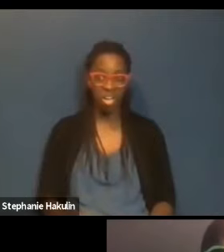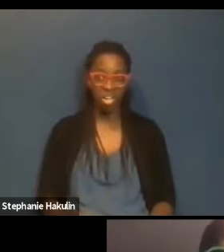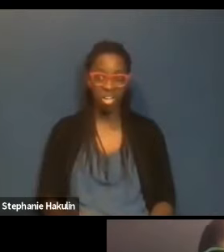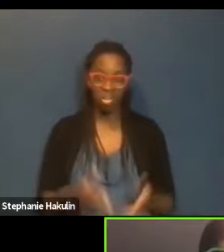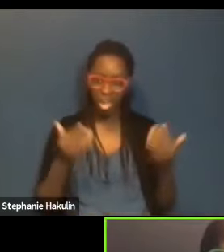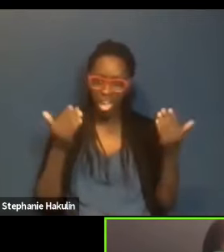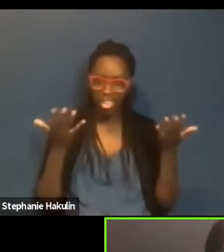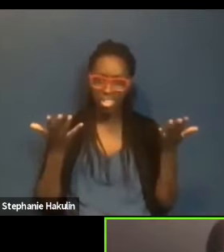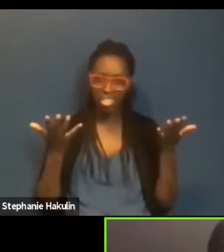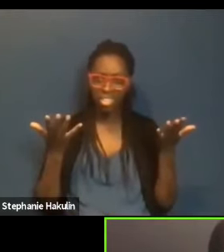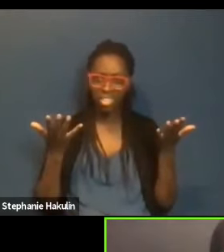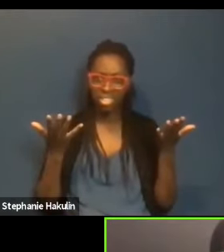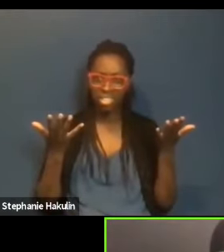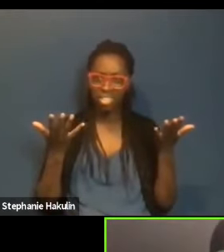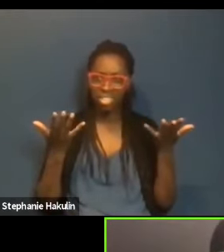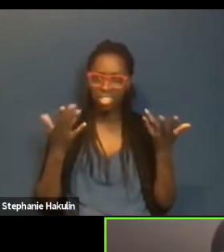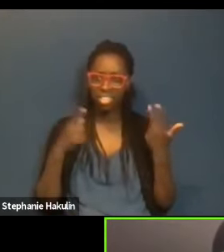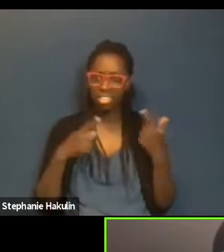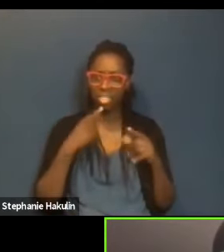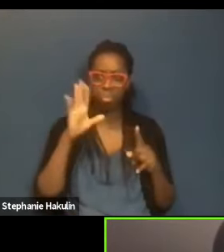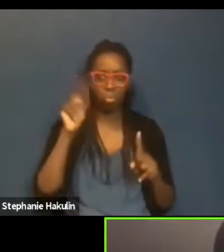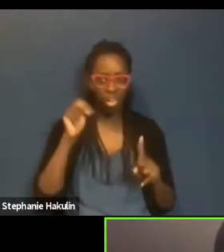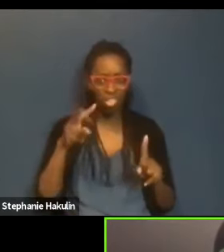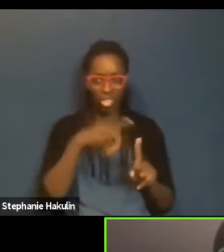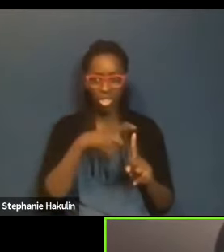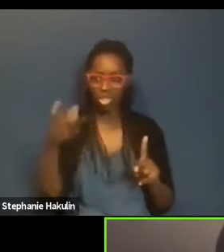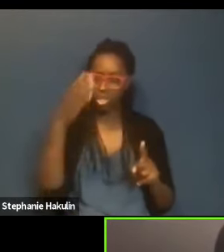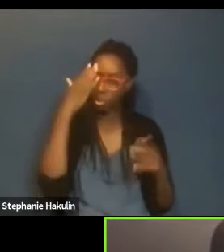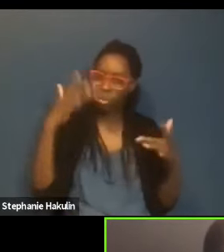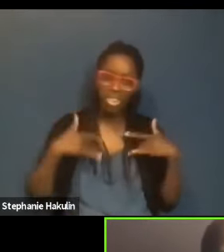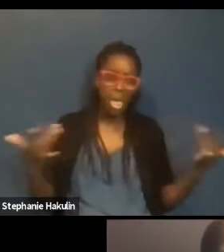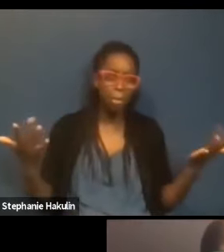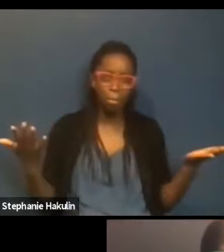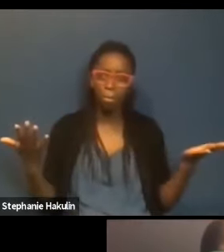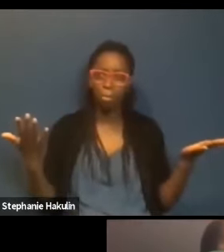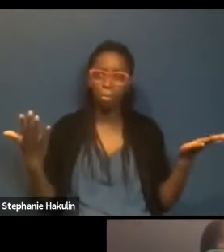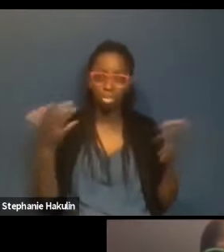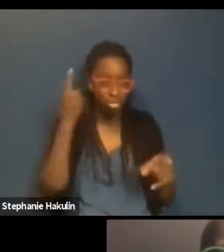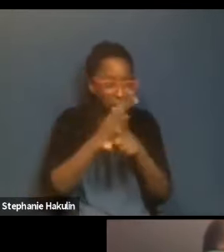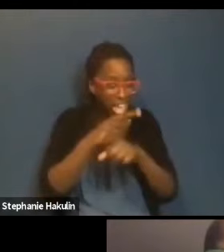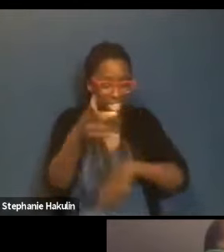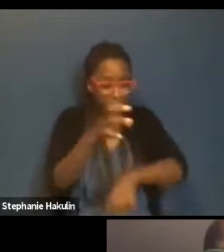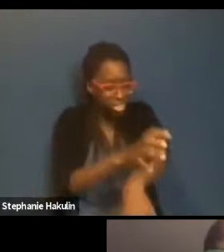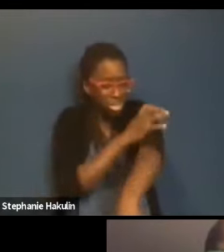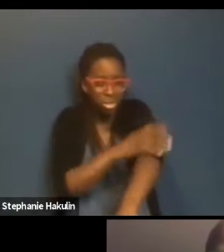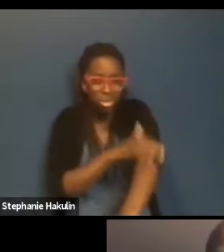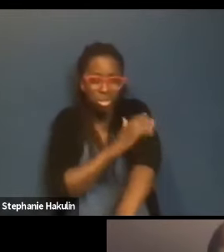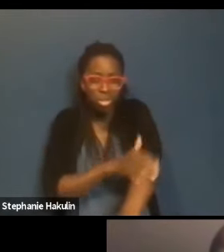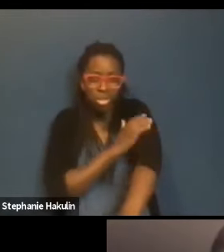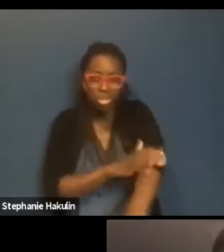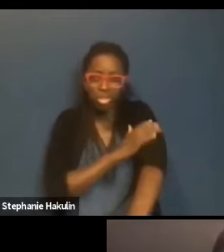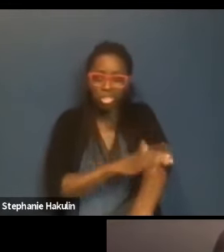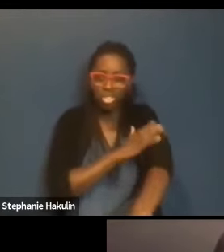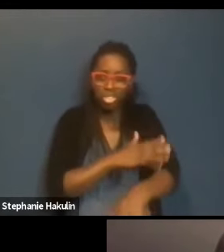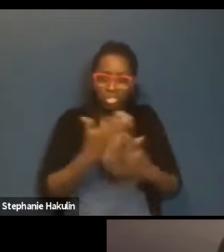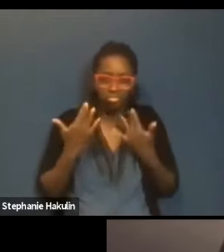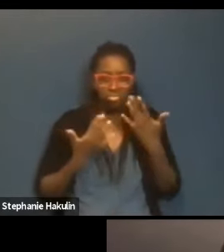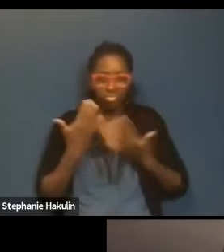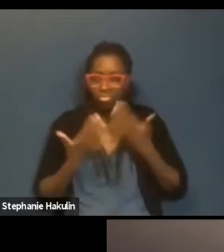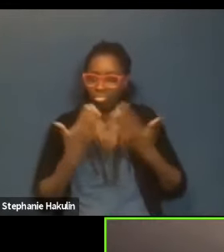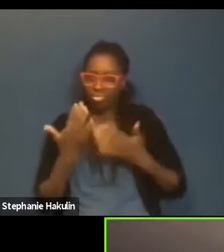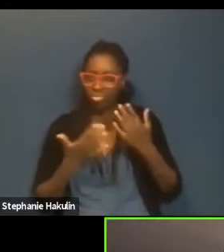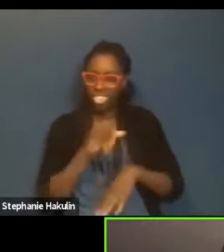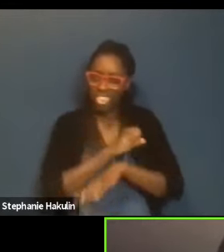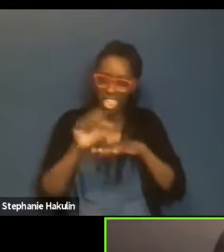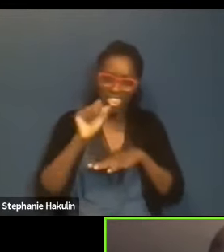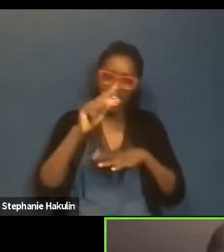BMV, you know what it is. That's right. The stage is on fire. Wow. You